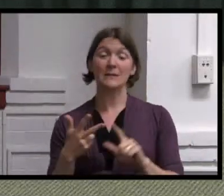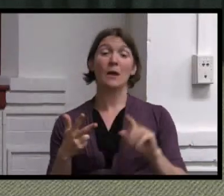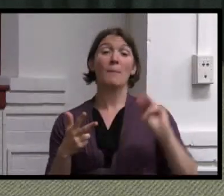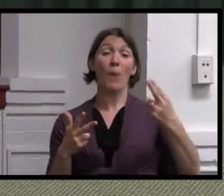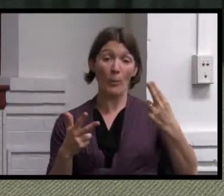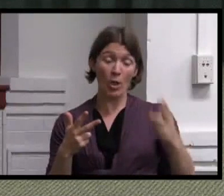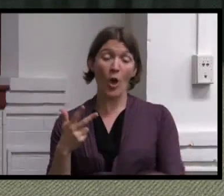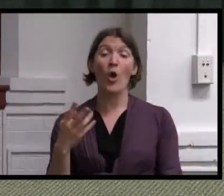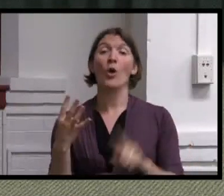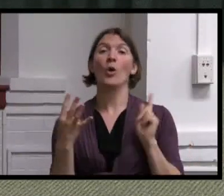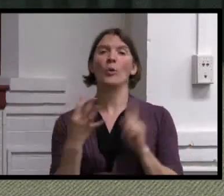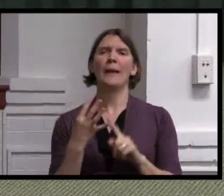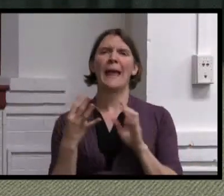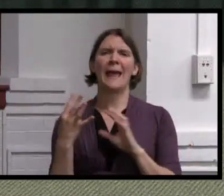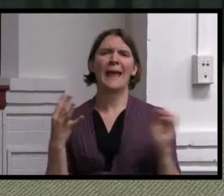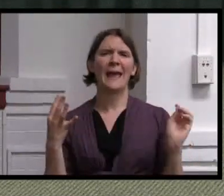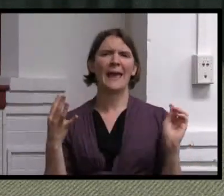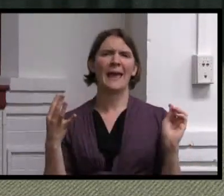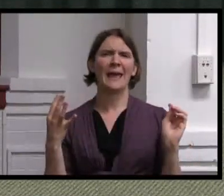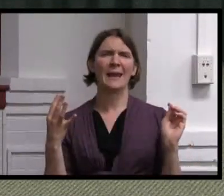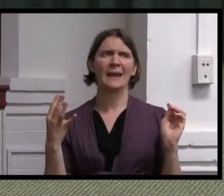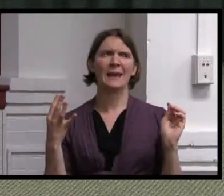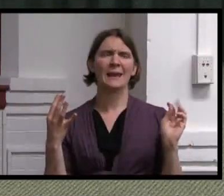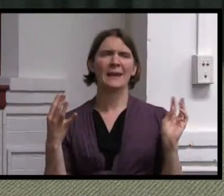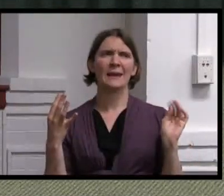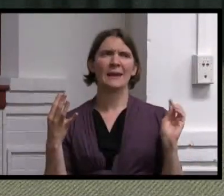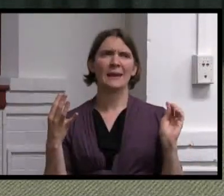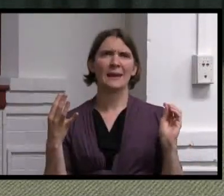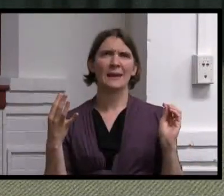Special Assessment and the